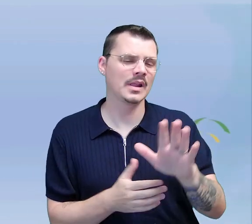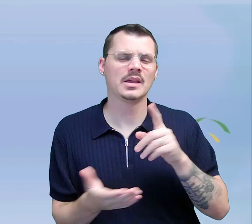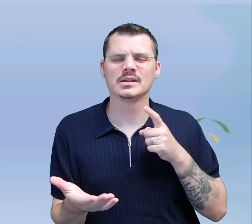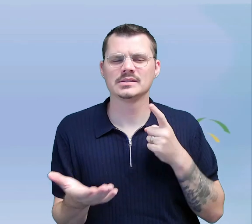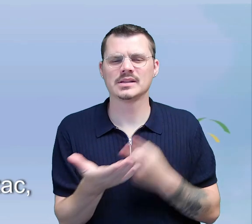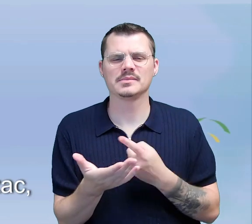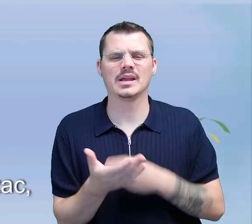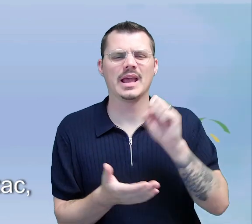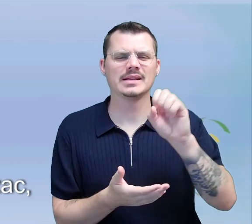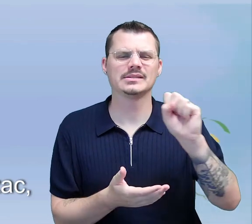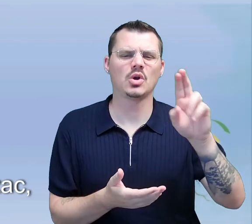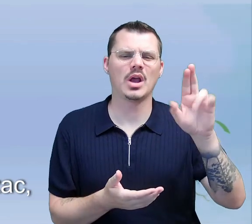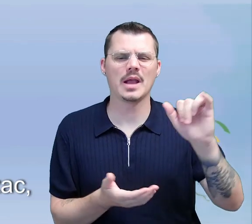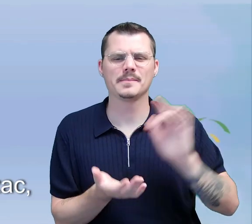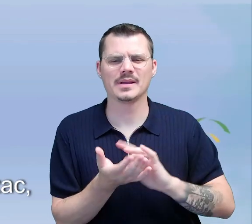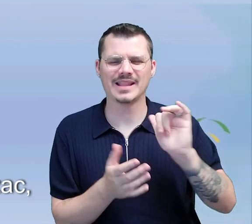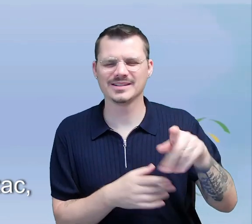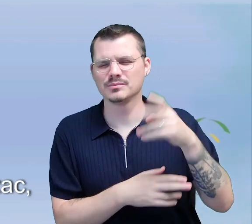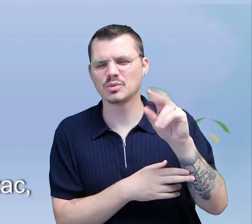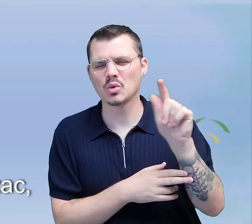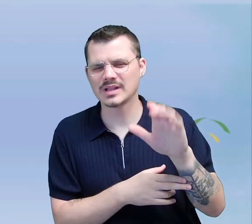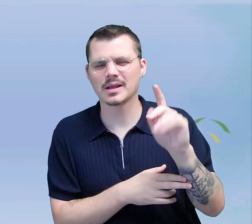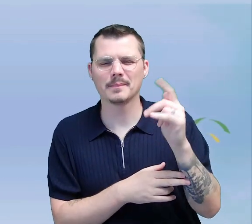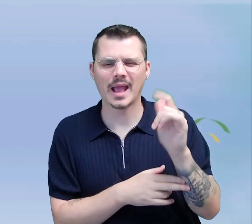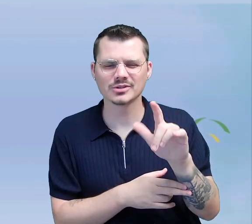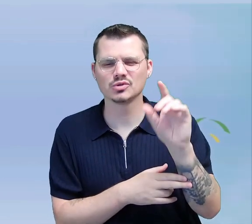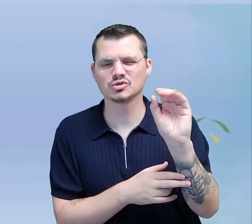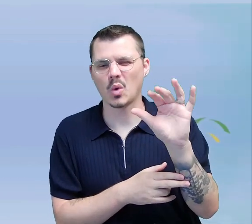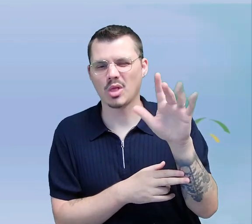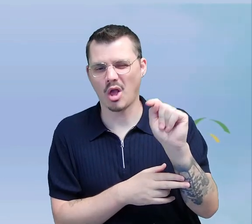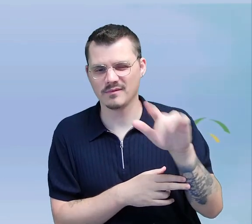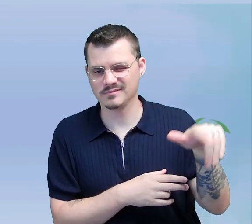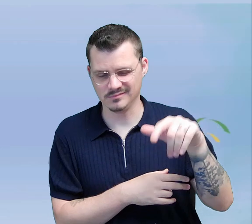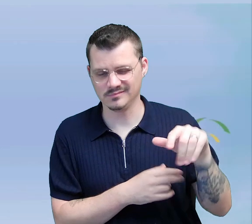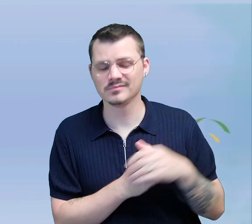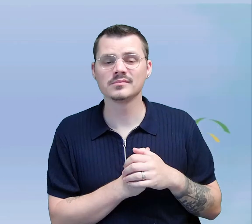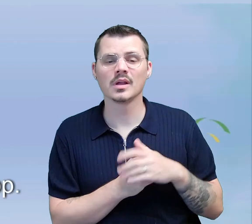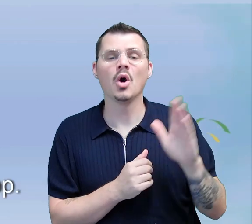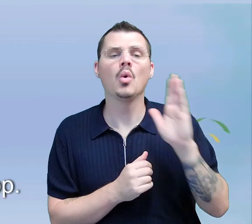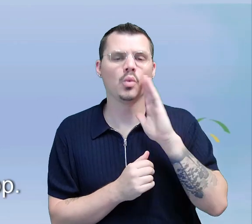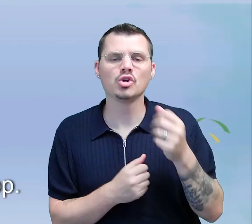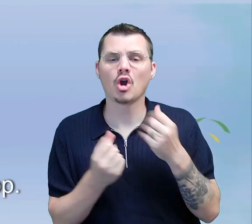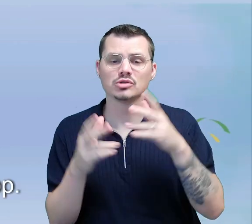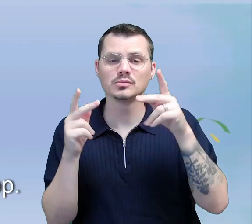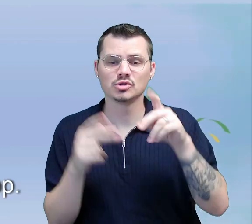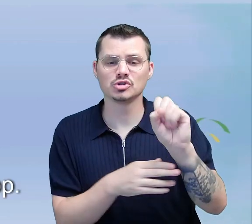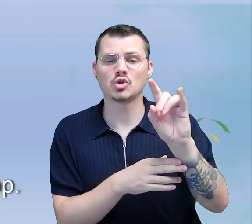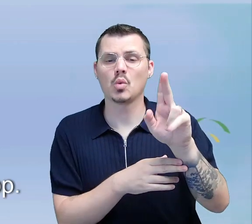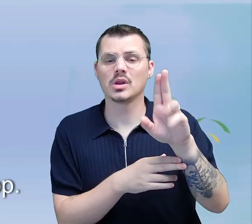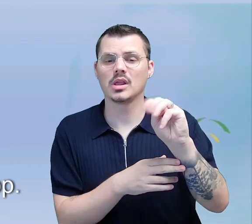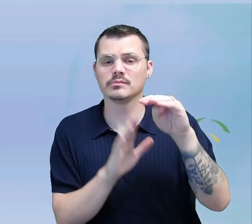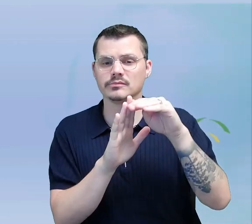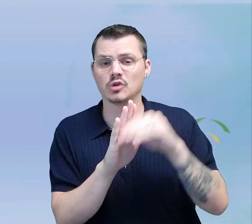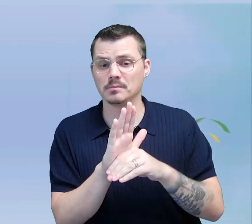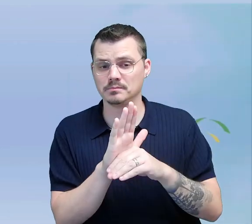Sometimes SSRI medicines, and that's the Prozac, Paxil, Zoloft group, will cause a person's sodium